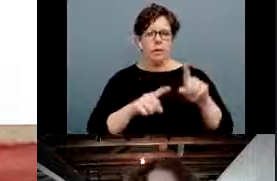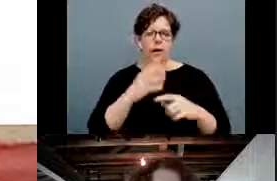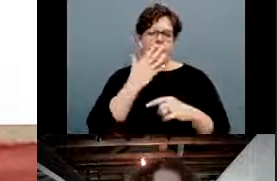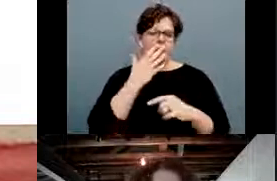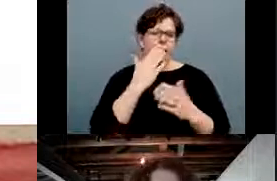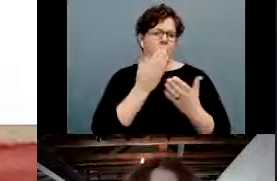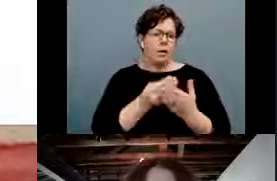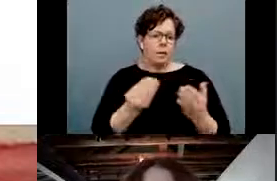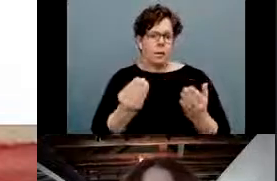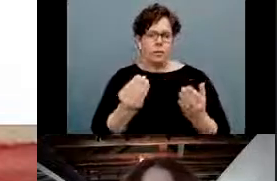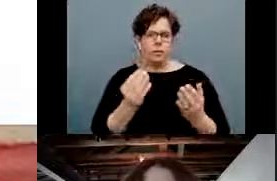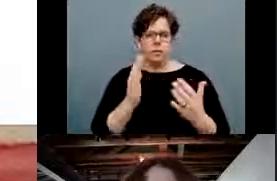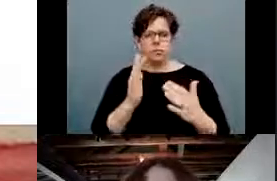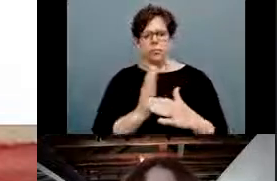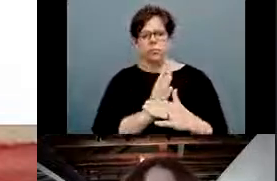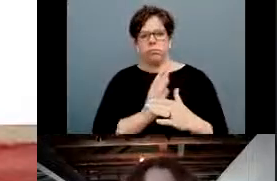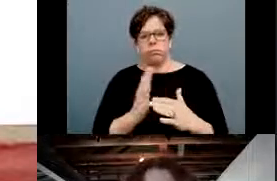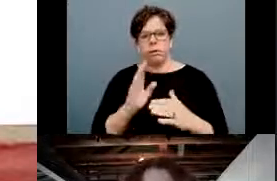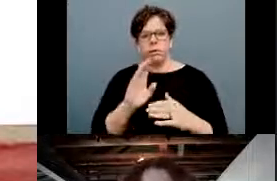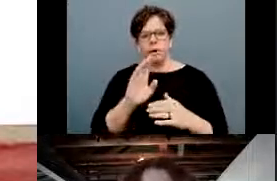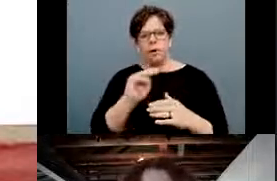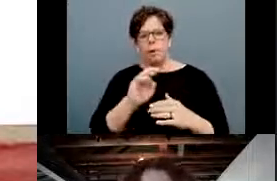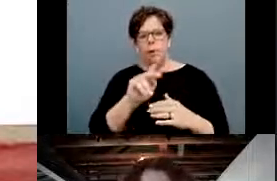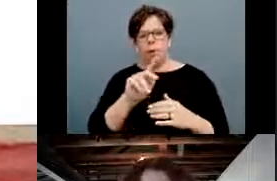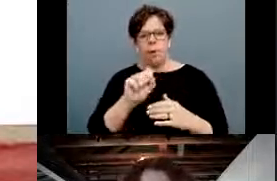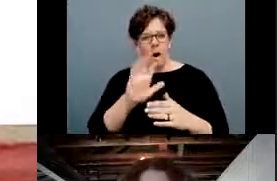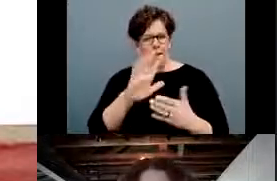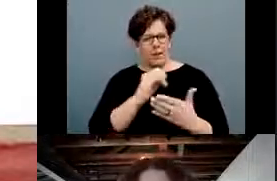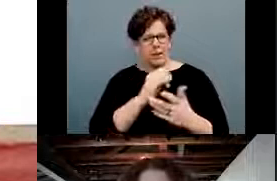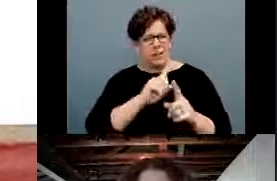a wide range of dynamic mark making throughout his color works.